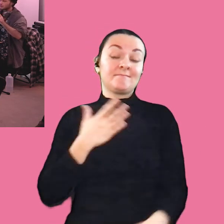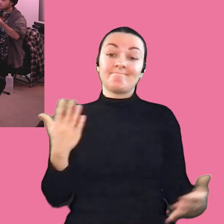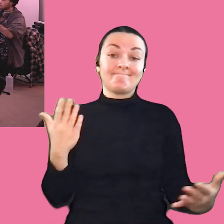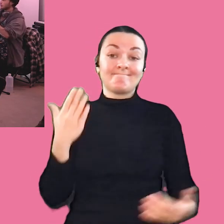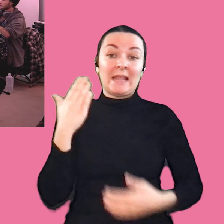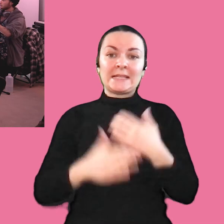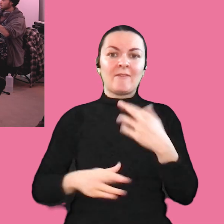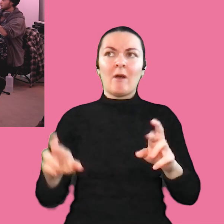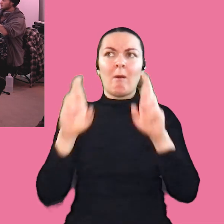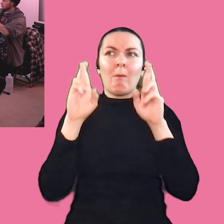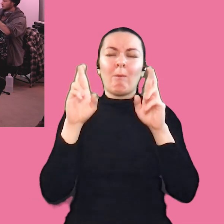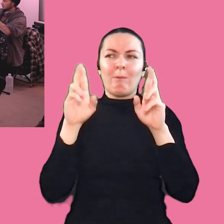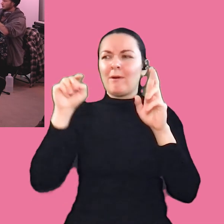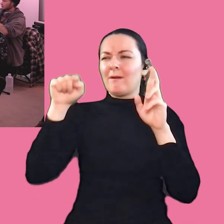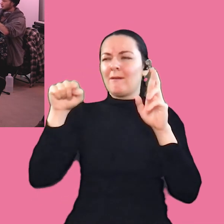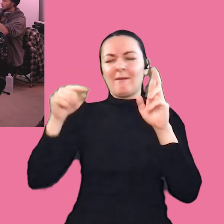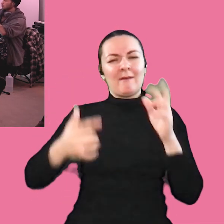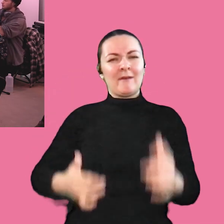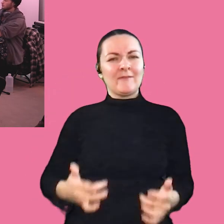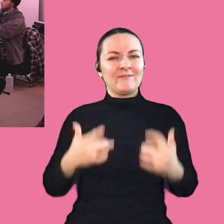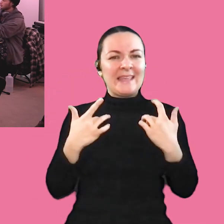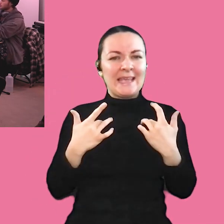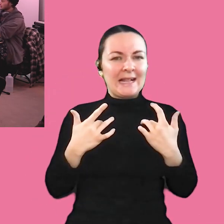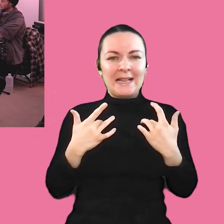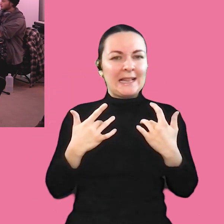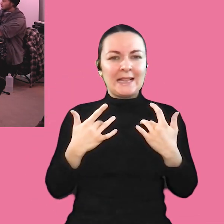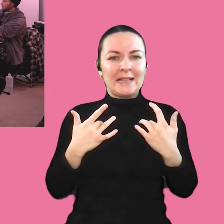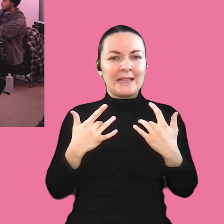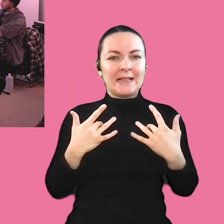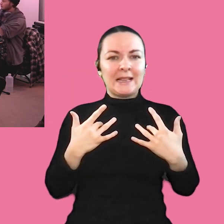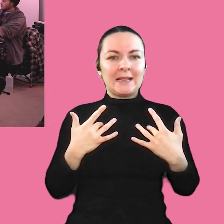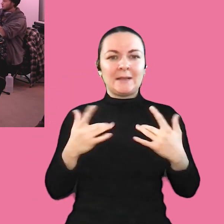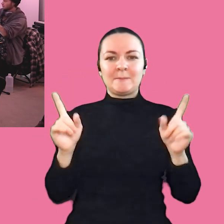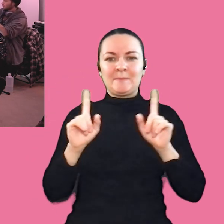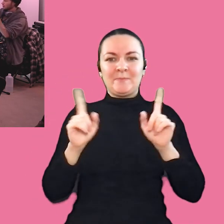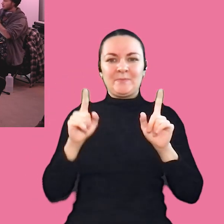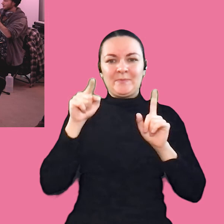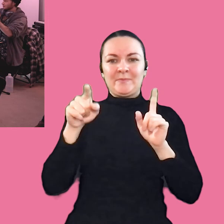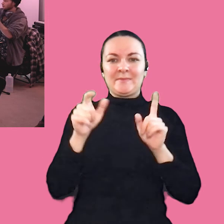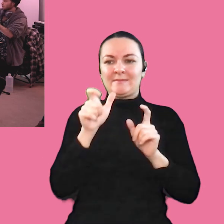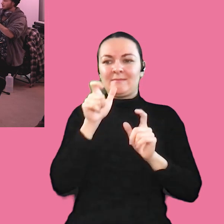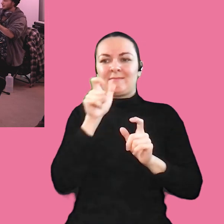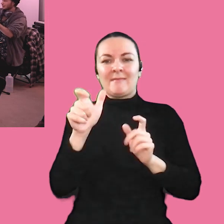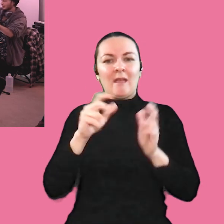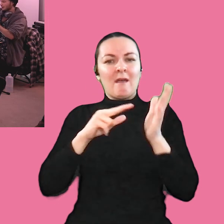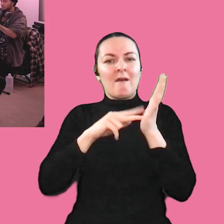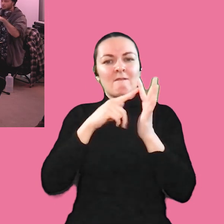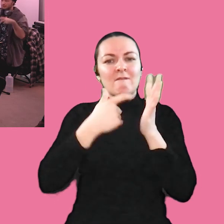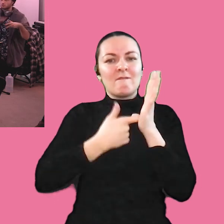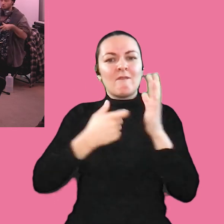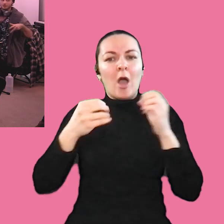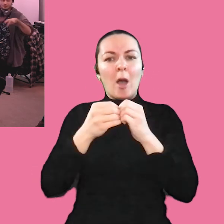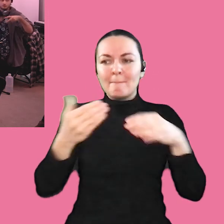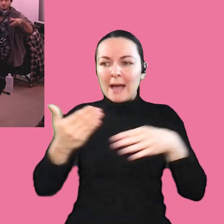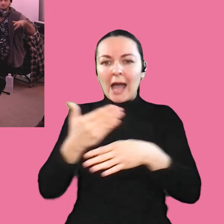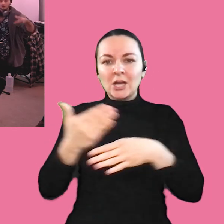I've never quite understood hope as a feeling. For me, hope is a verb. It's a doing. It comes from the things